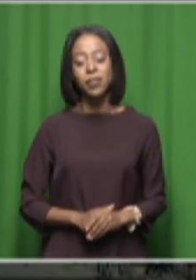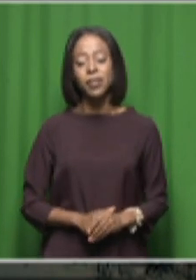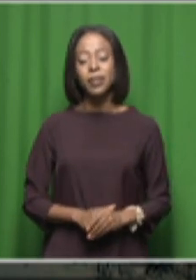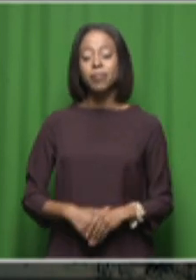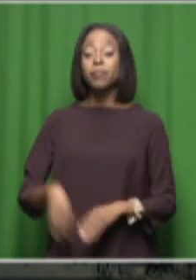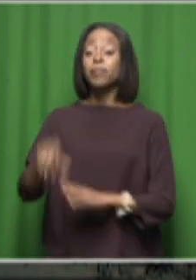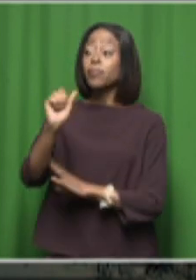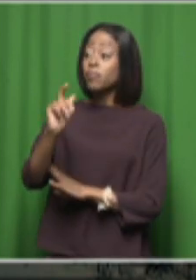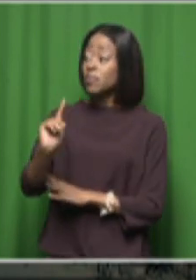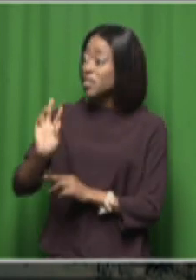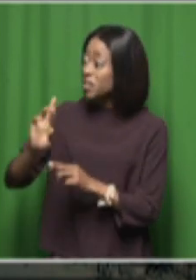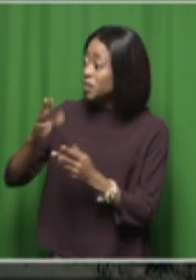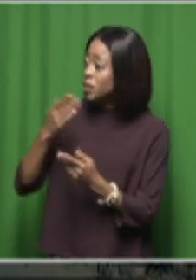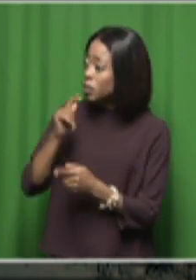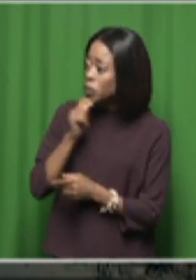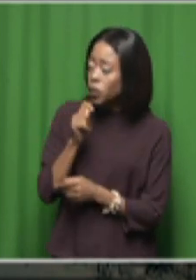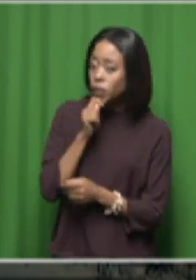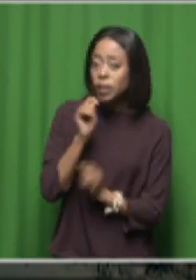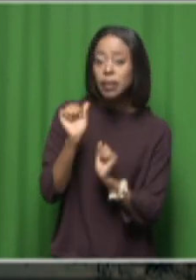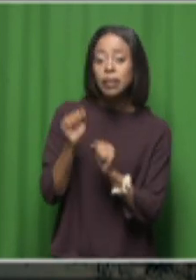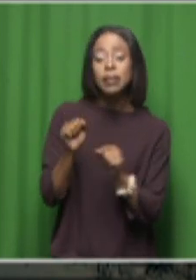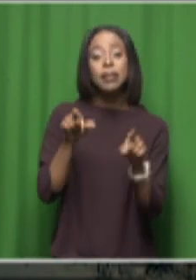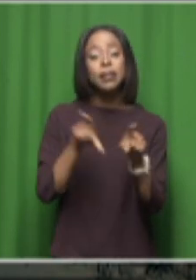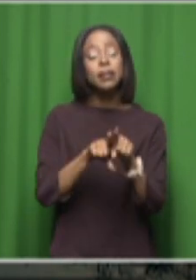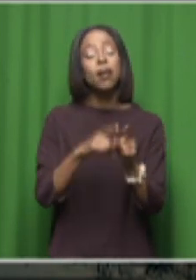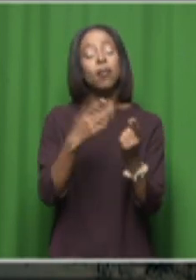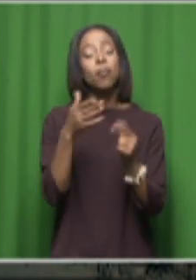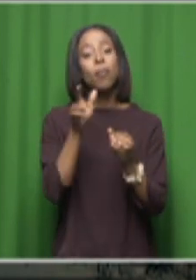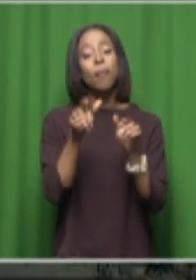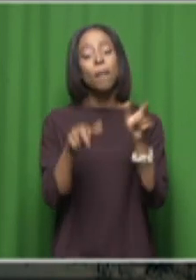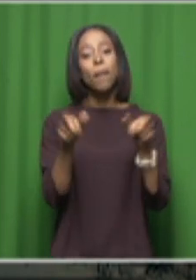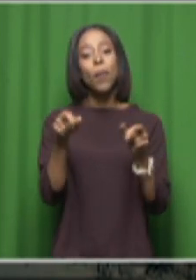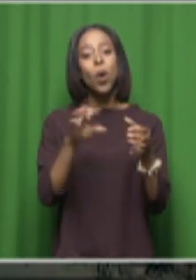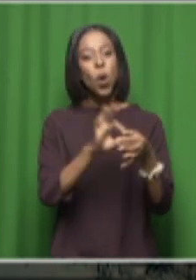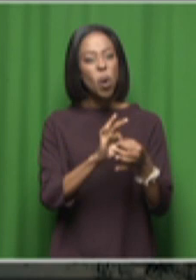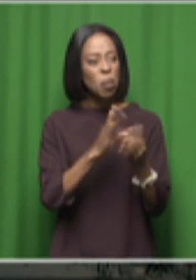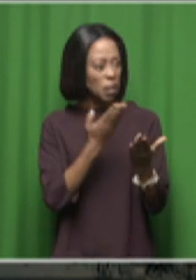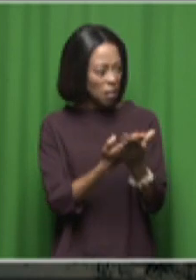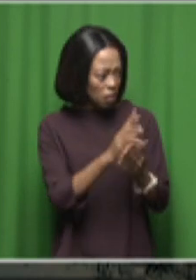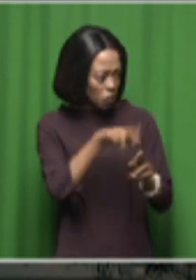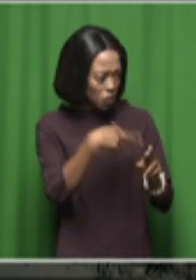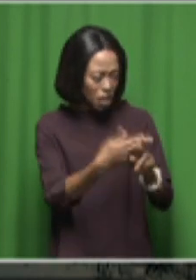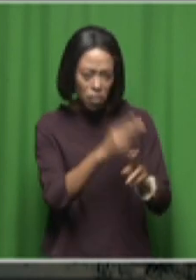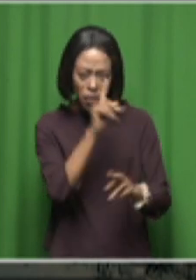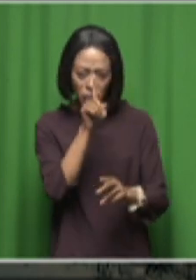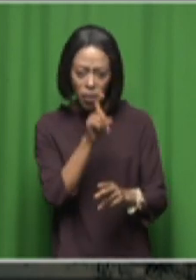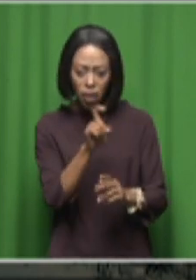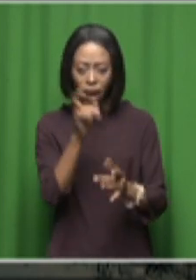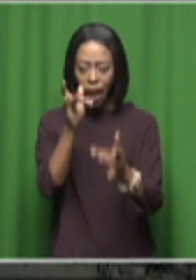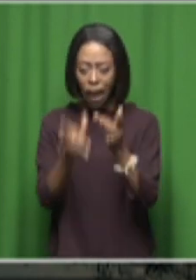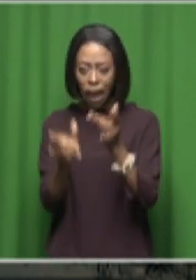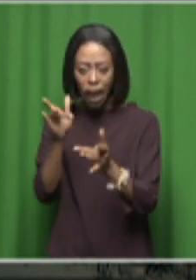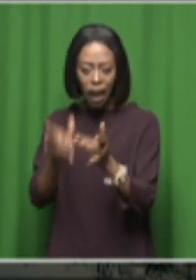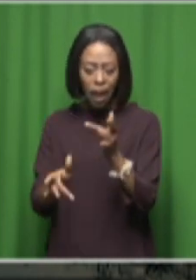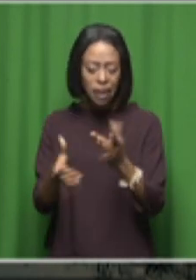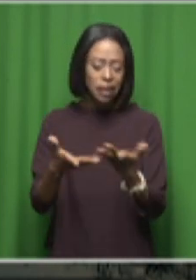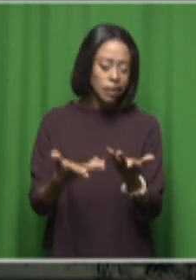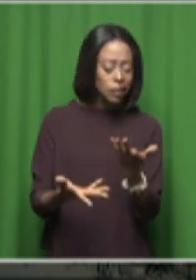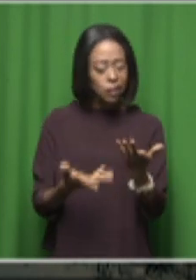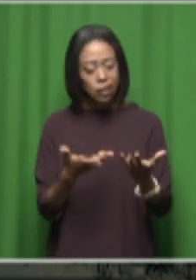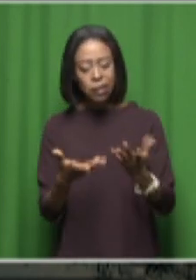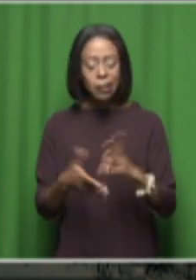Sakina, could you kindly, good morning to you, Sakina, and to your listeners as well. Could you kindly repeat the question? My internet connectivity